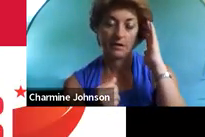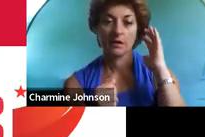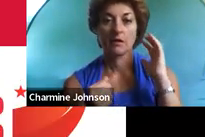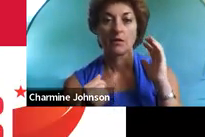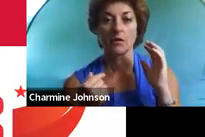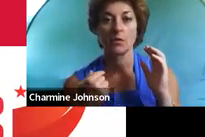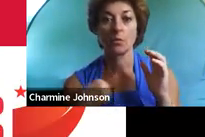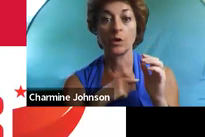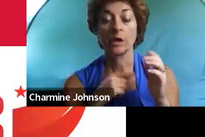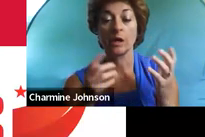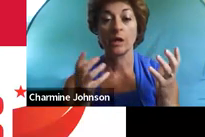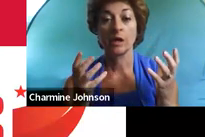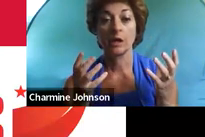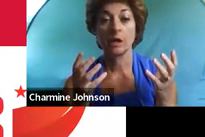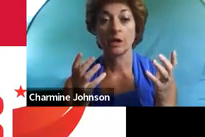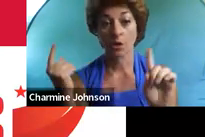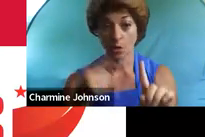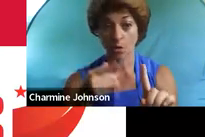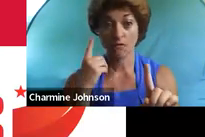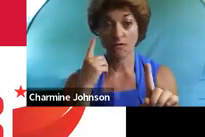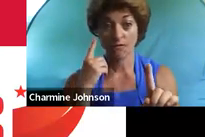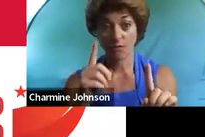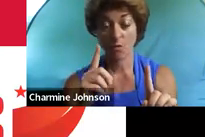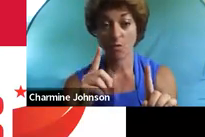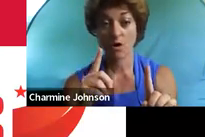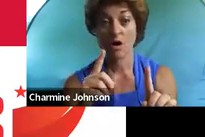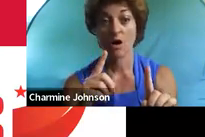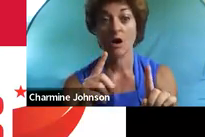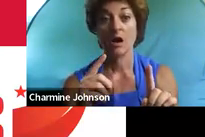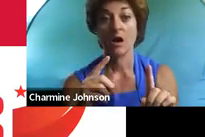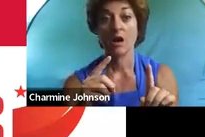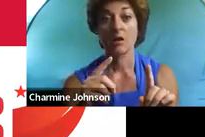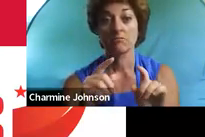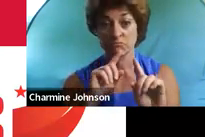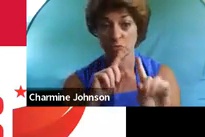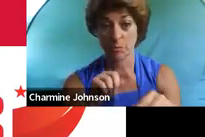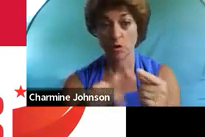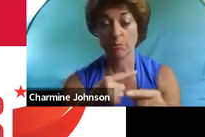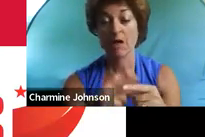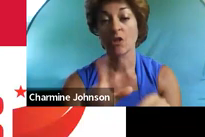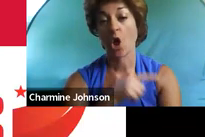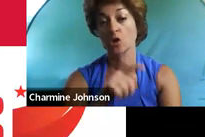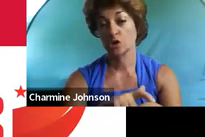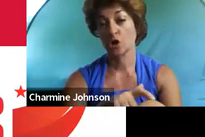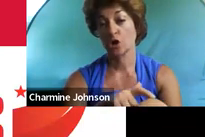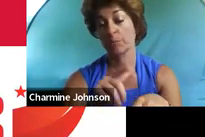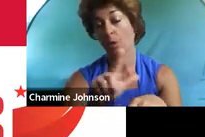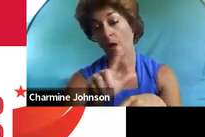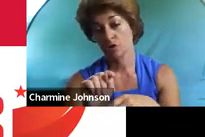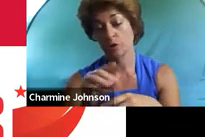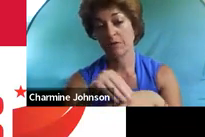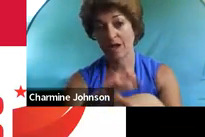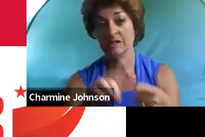looking to determine the long-term effects, physical, psychological, of the pandemic on those with